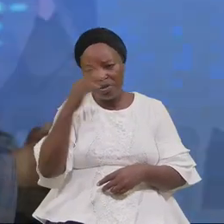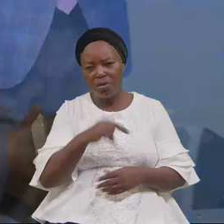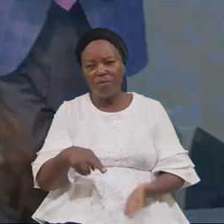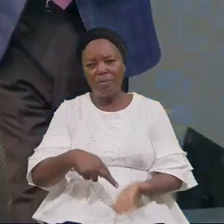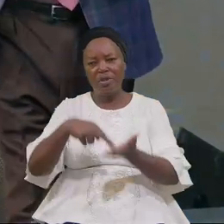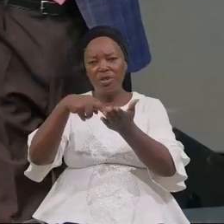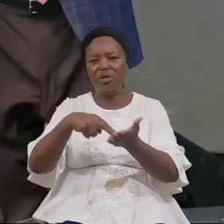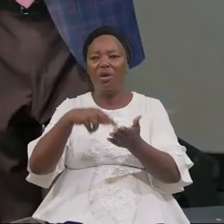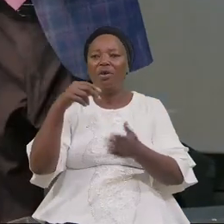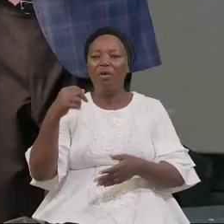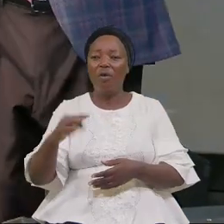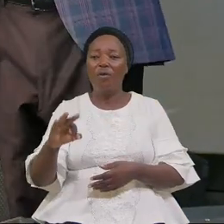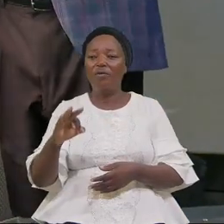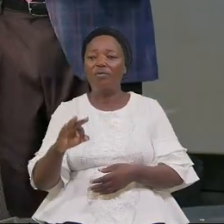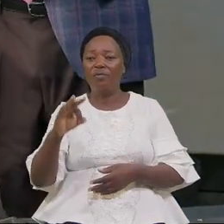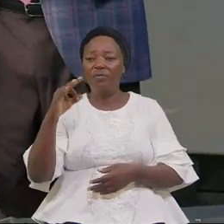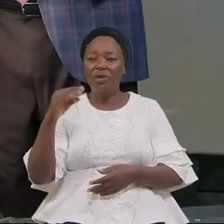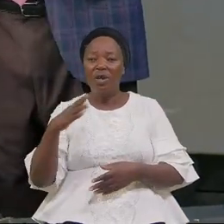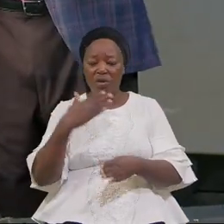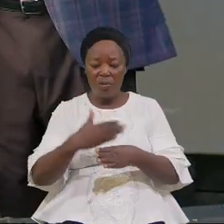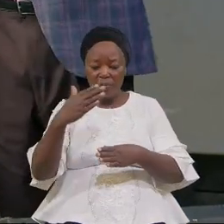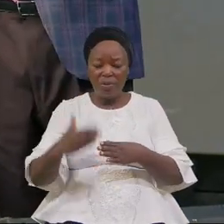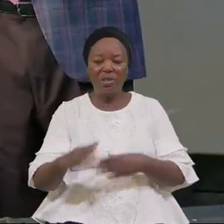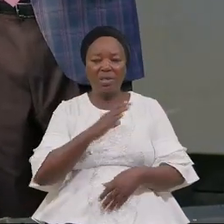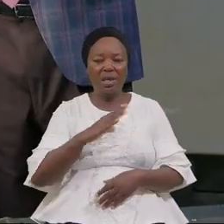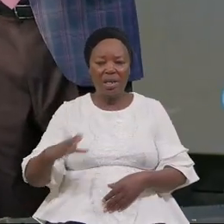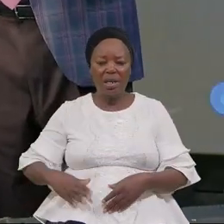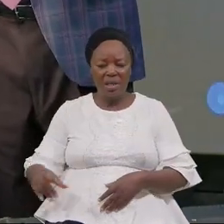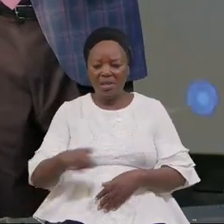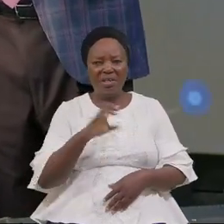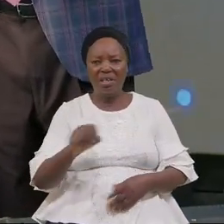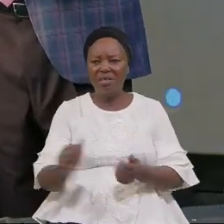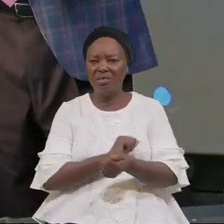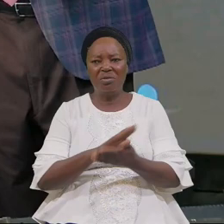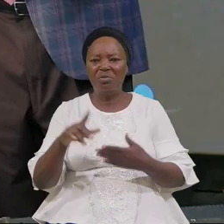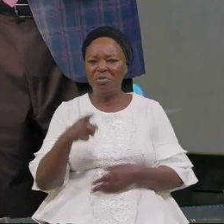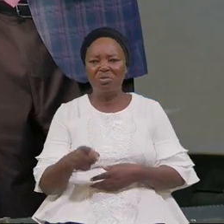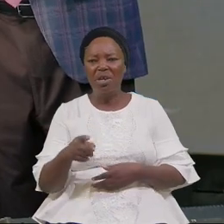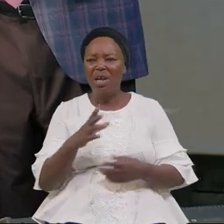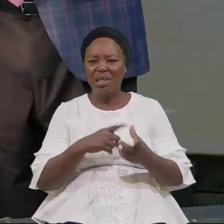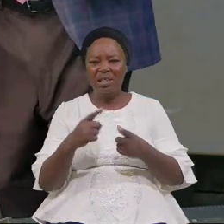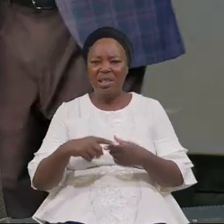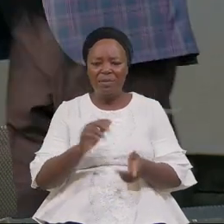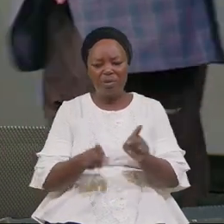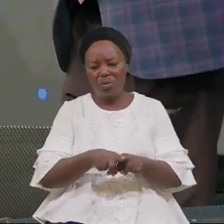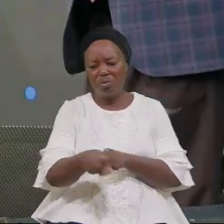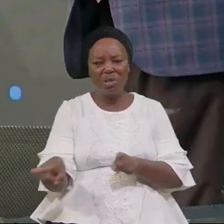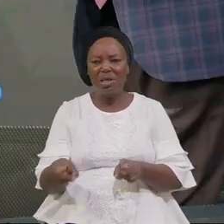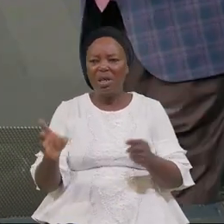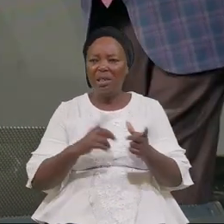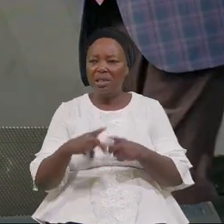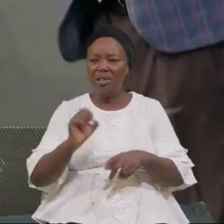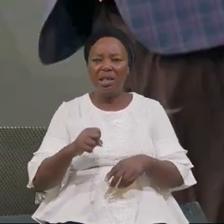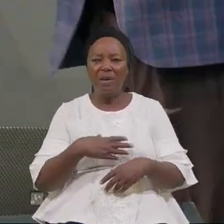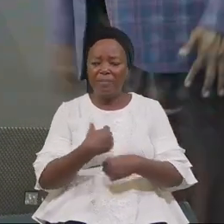misrepresentation of the complete Christ. They can spoil you, they can derail you, and they can